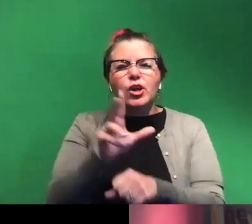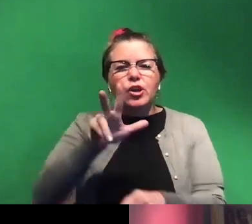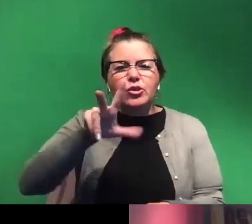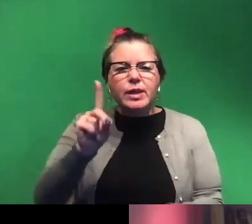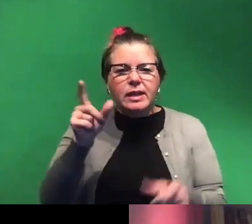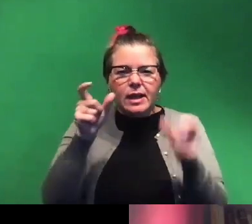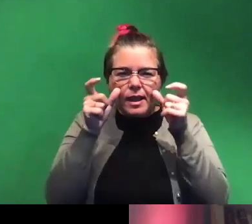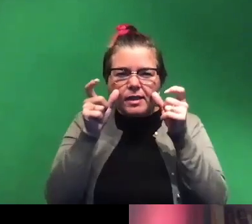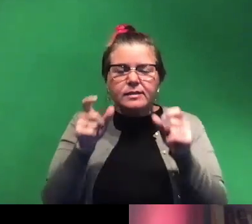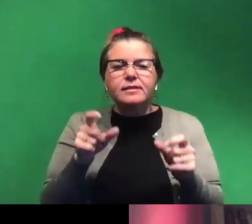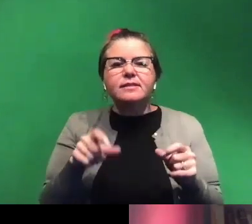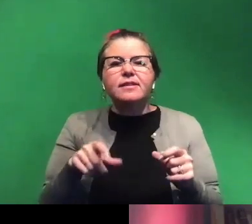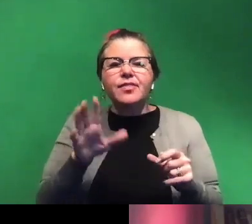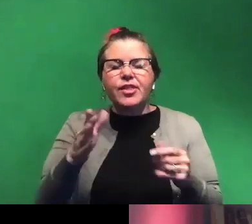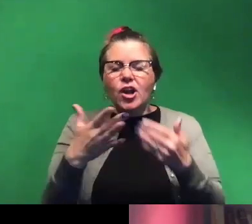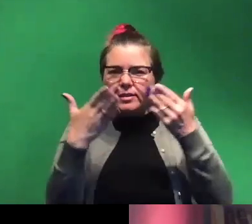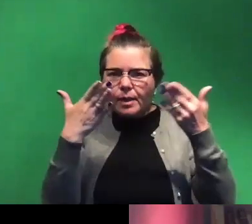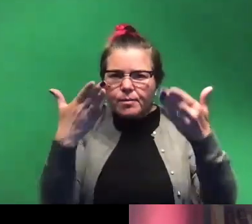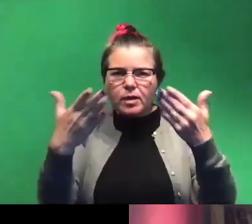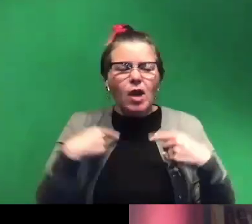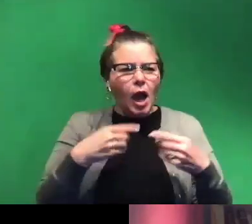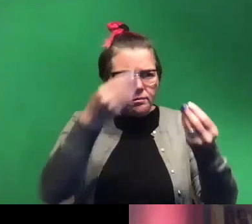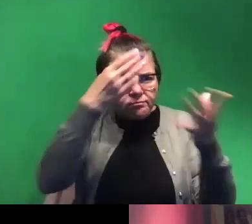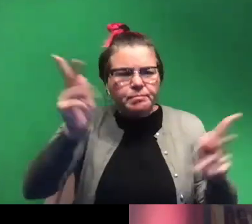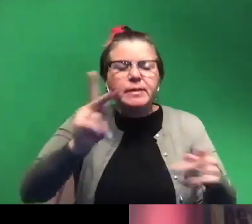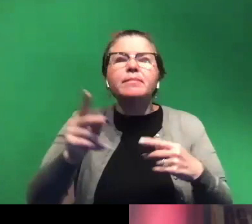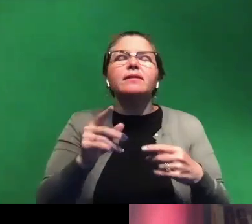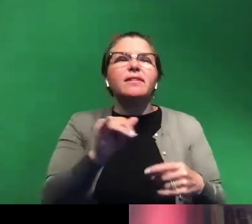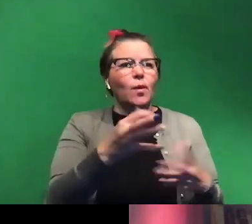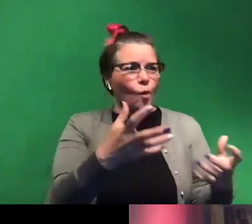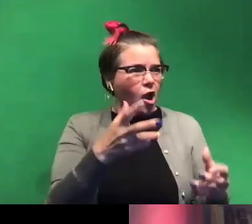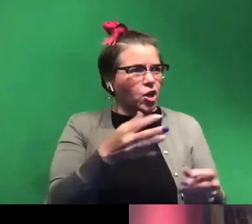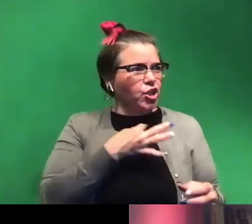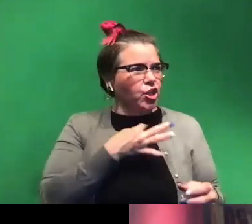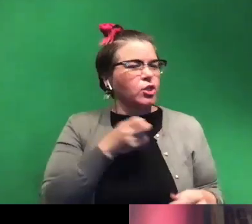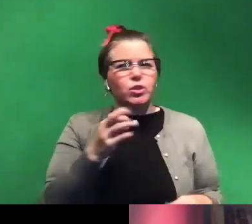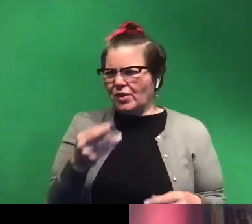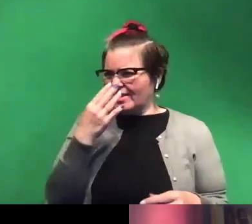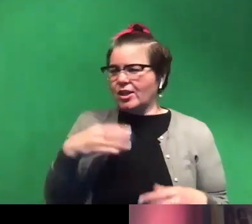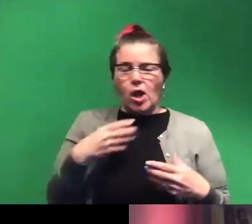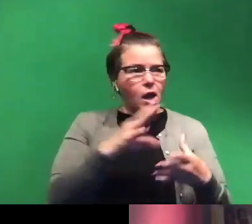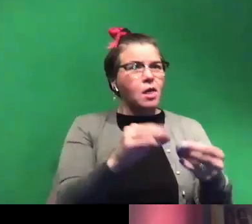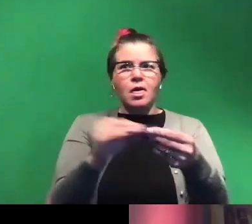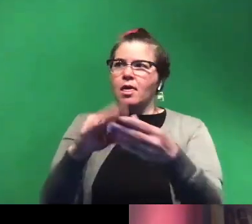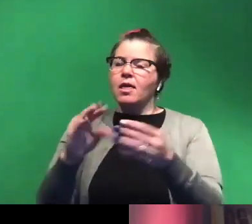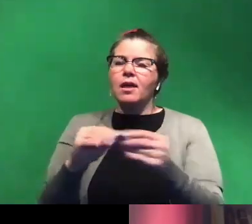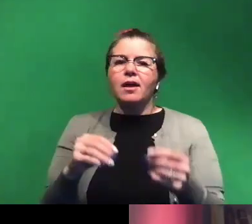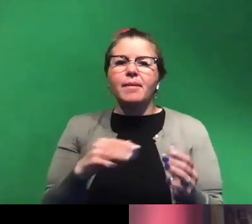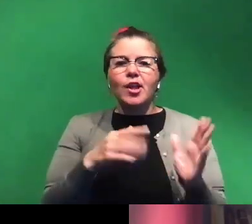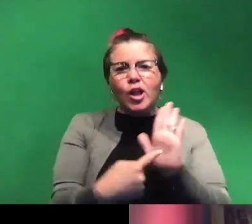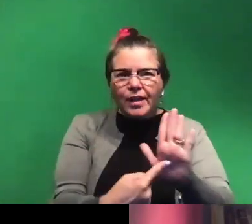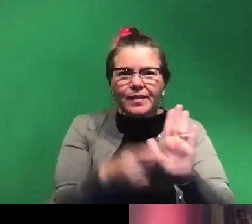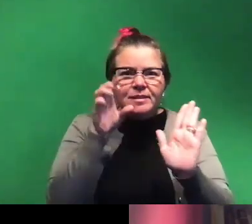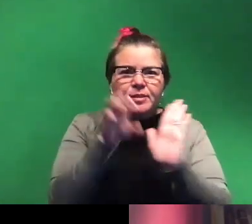these depth perception, like I was telling everybody I knew whether they wanted to hear it or not about this study, because even just the picture, it's like, look at this.